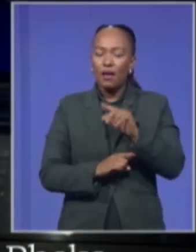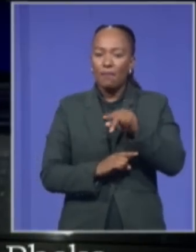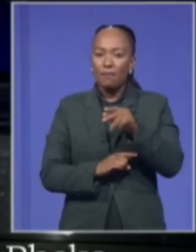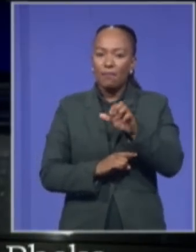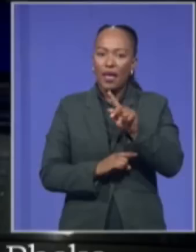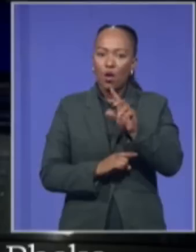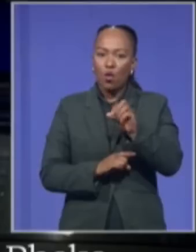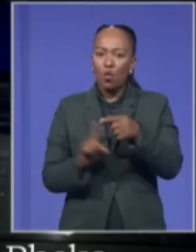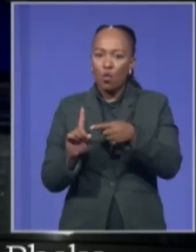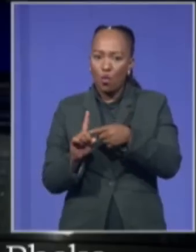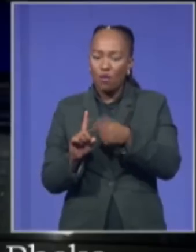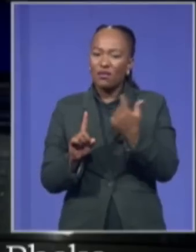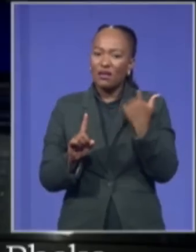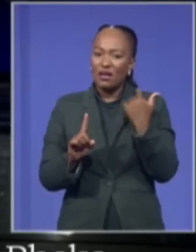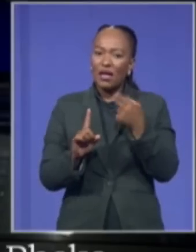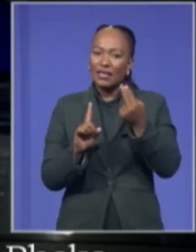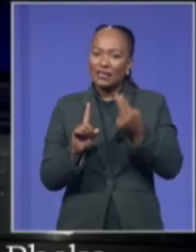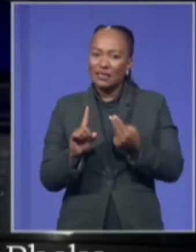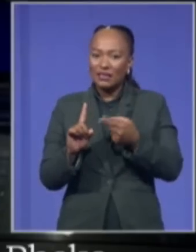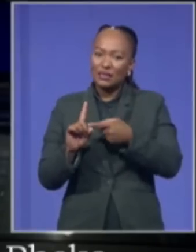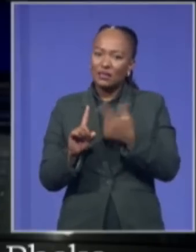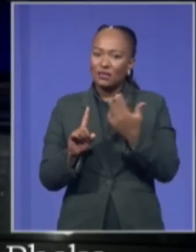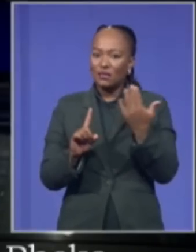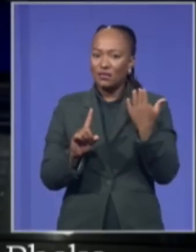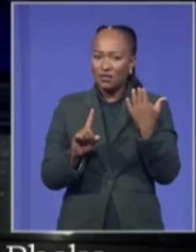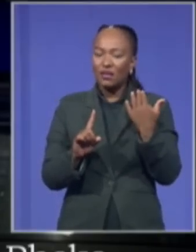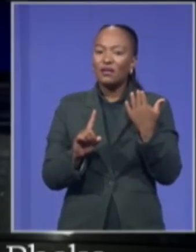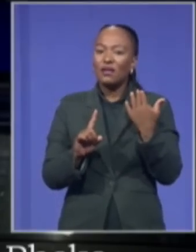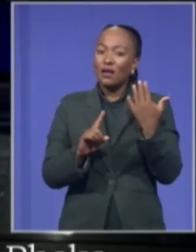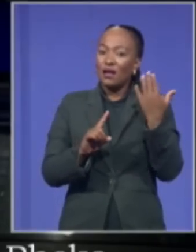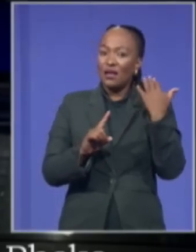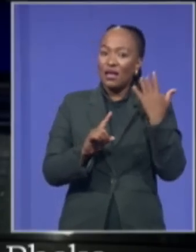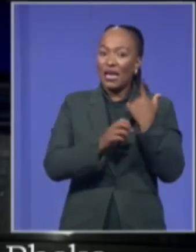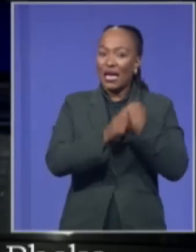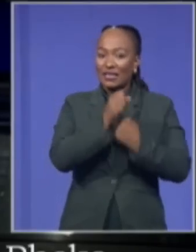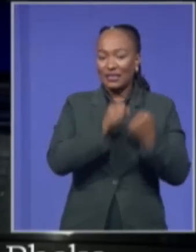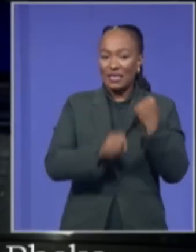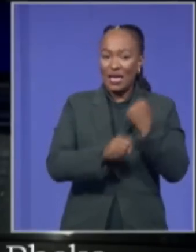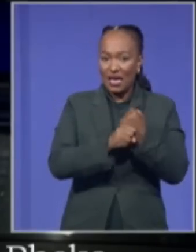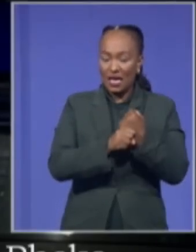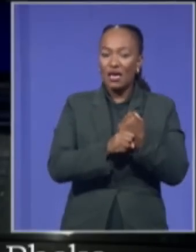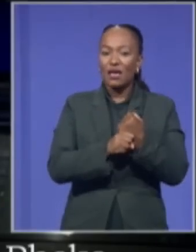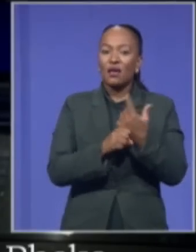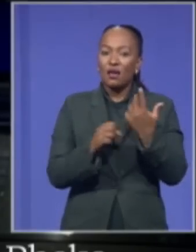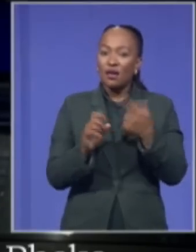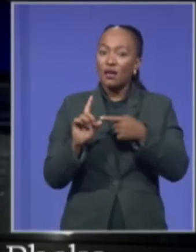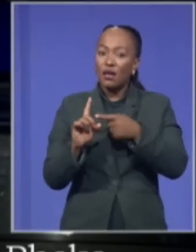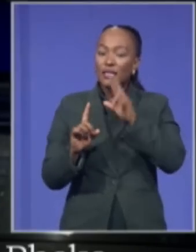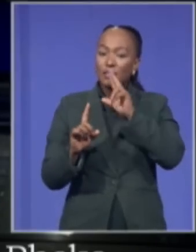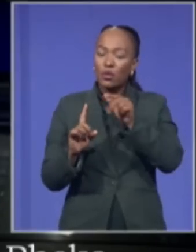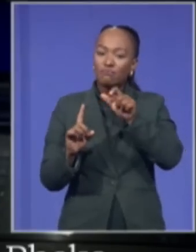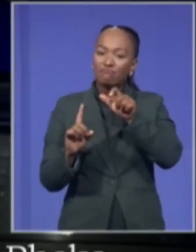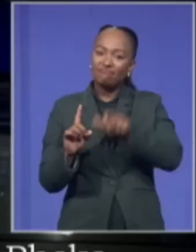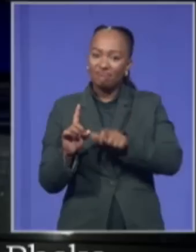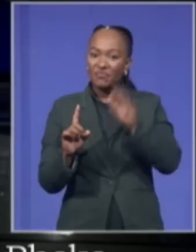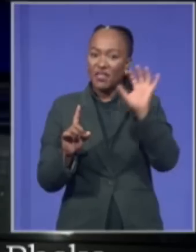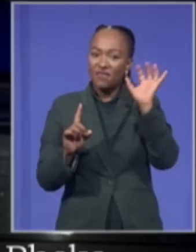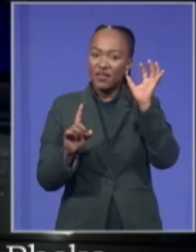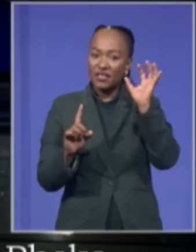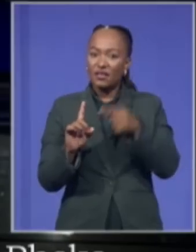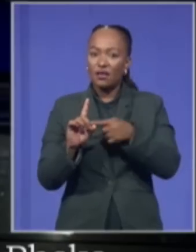se ne se qetelwe ho bonwa ka kgwedi ya Hlakola selemong se fetileng moedi wa sepolesa sa Free State